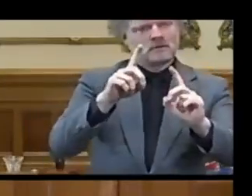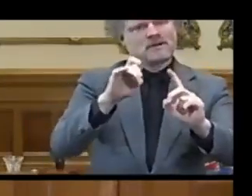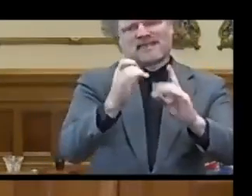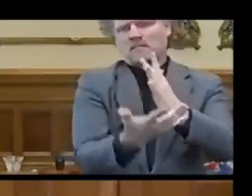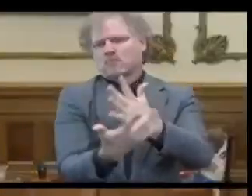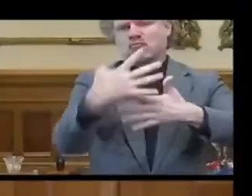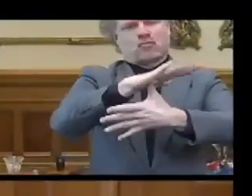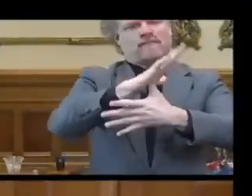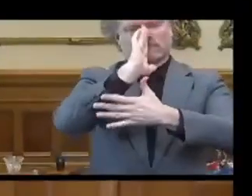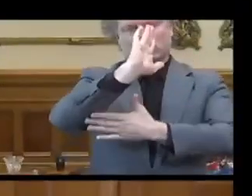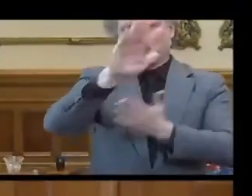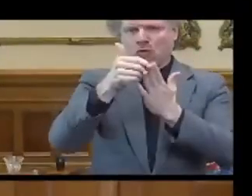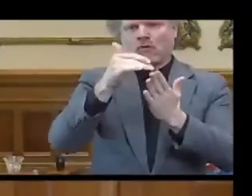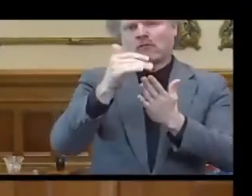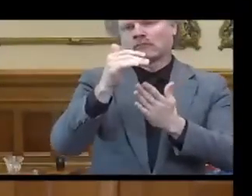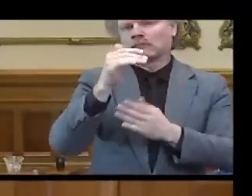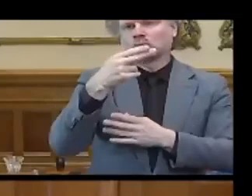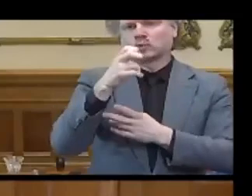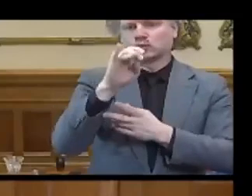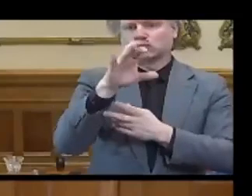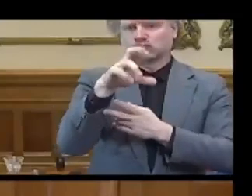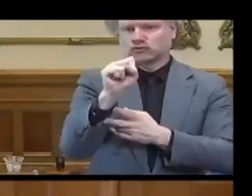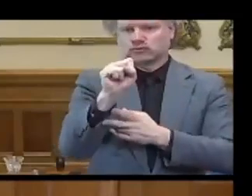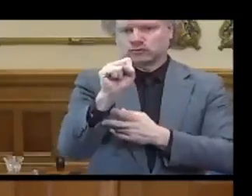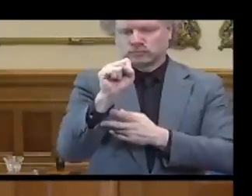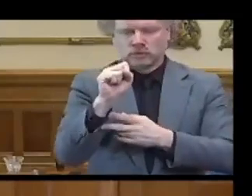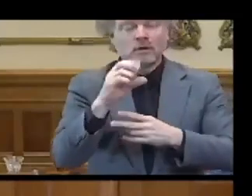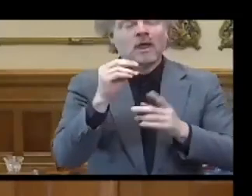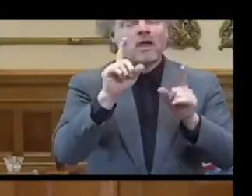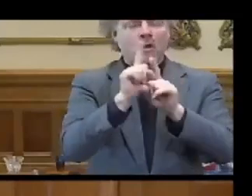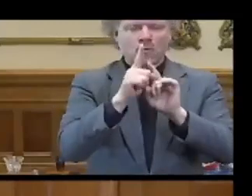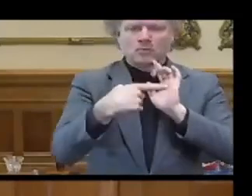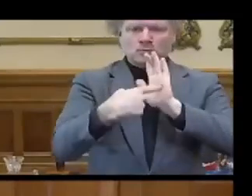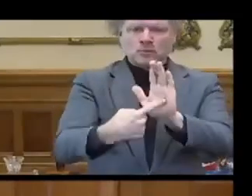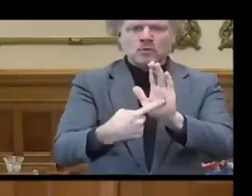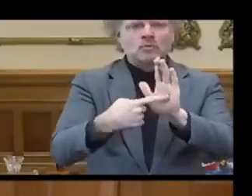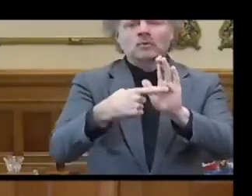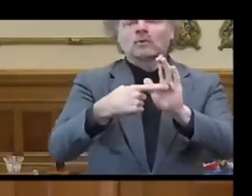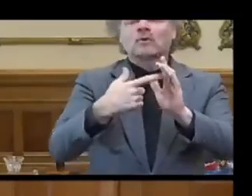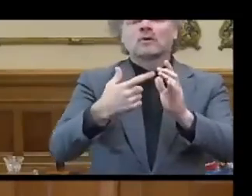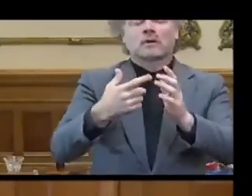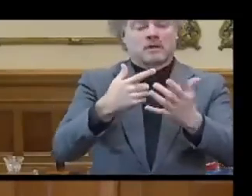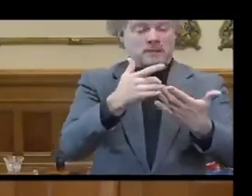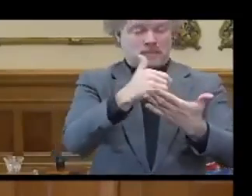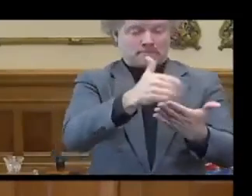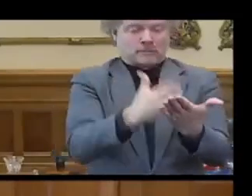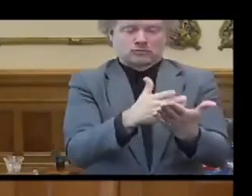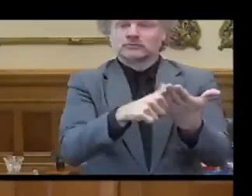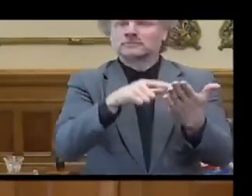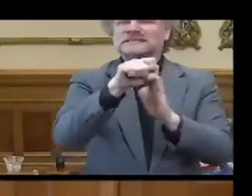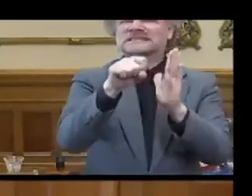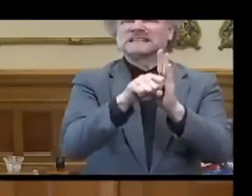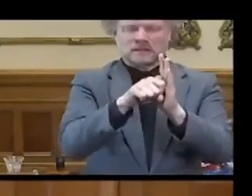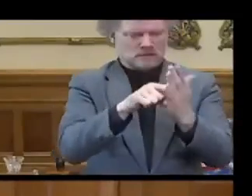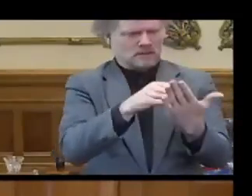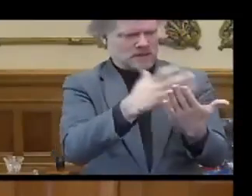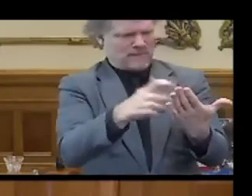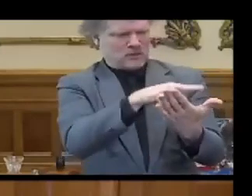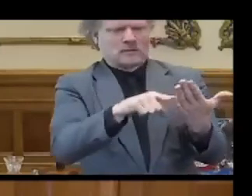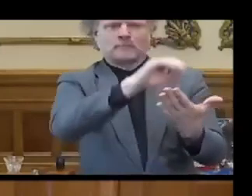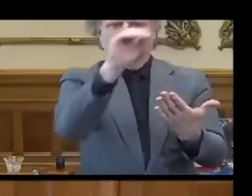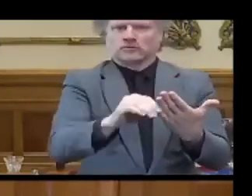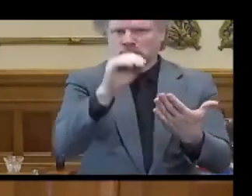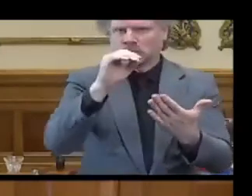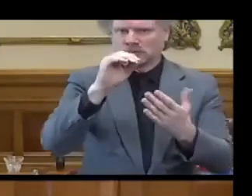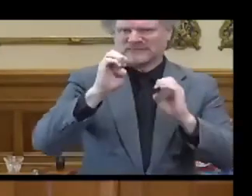all Hoosiers. And that's also reflected in the fact of what percentage of the state budget is made up by education. So K